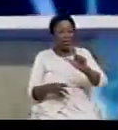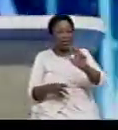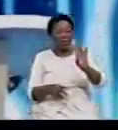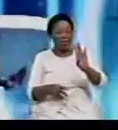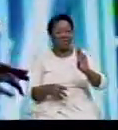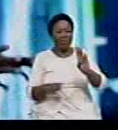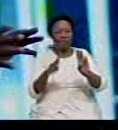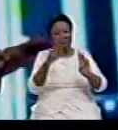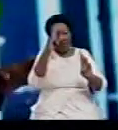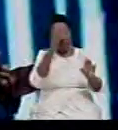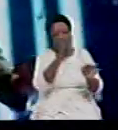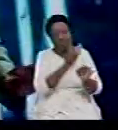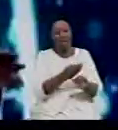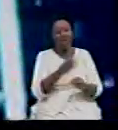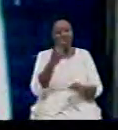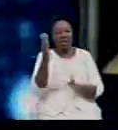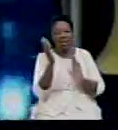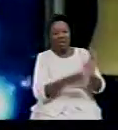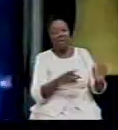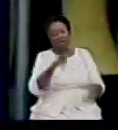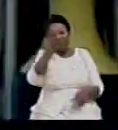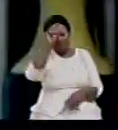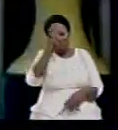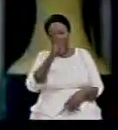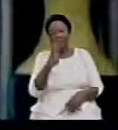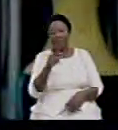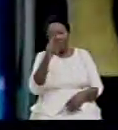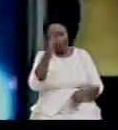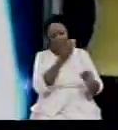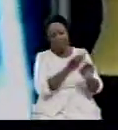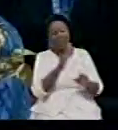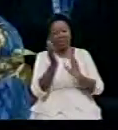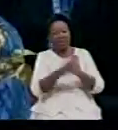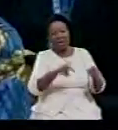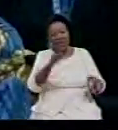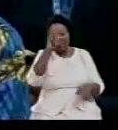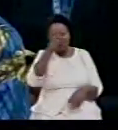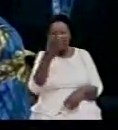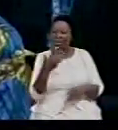forsook Egypt. By faith he forsook Egypt. There are things to forsake. There are things